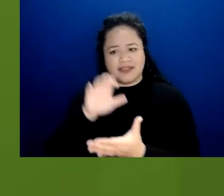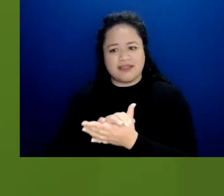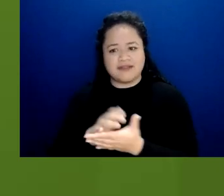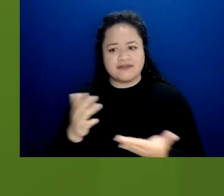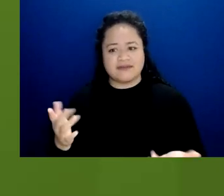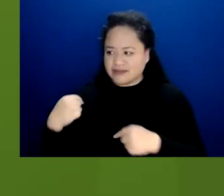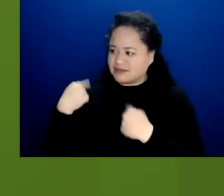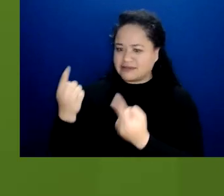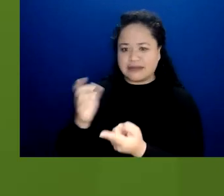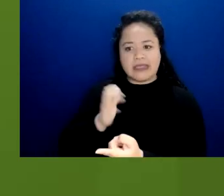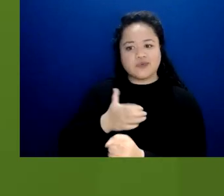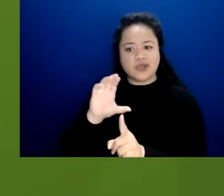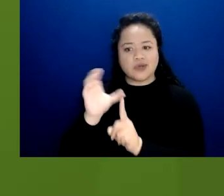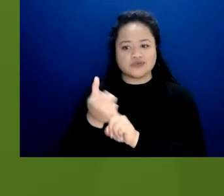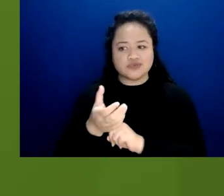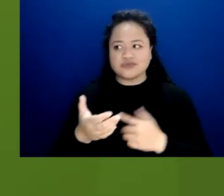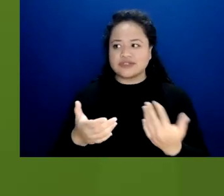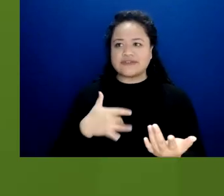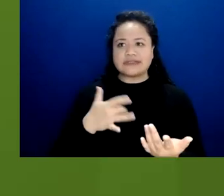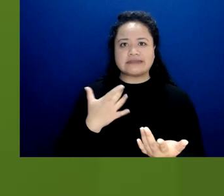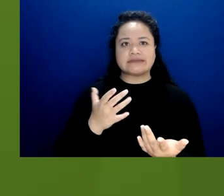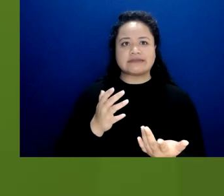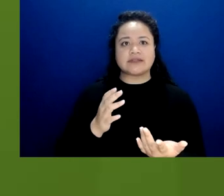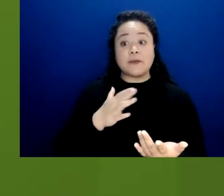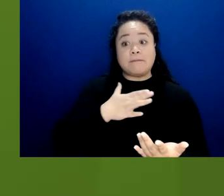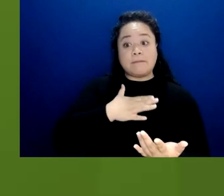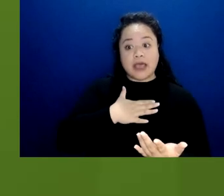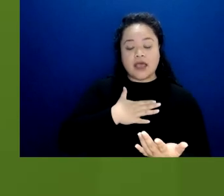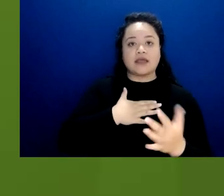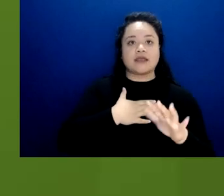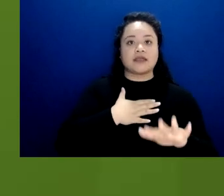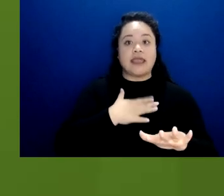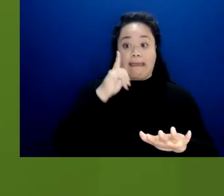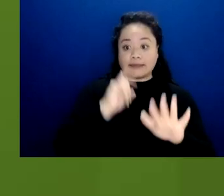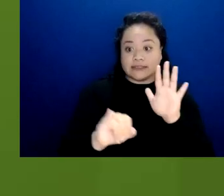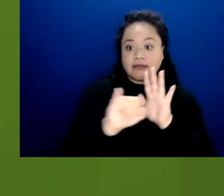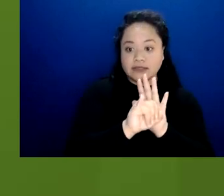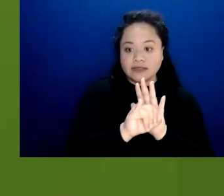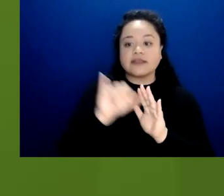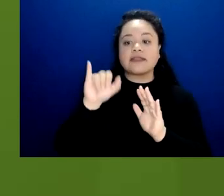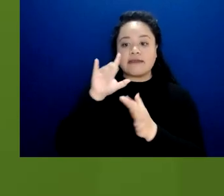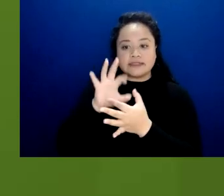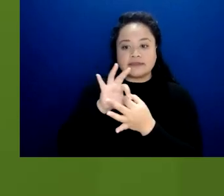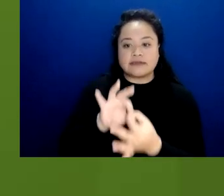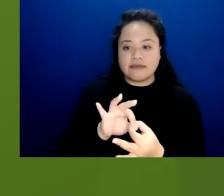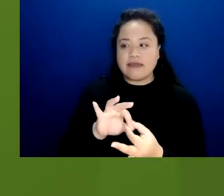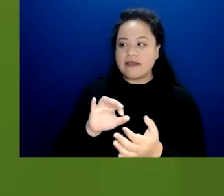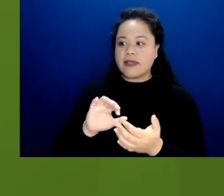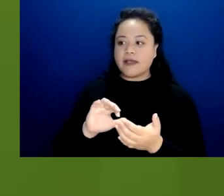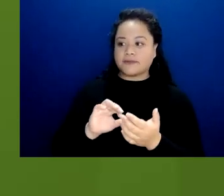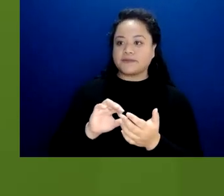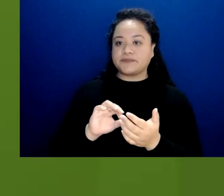your belonging is tied to being able to prove yourself, or in particular to show that you